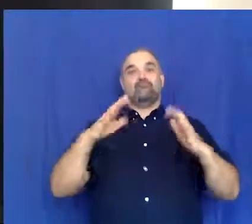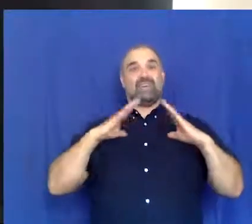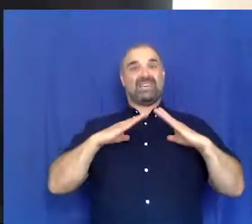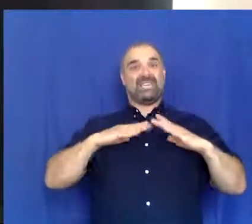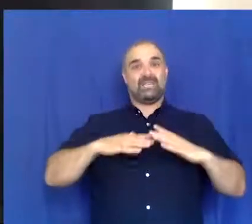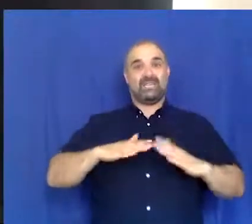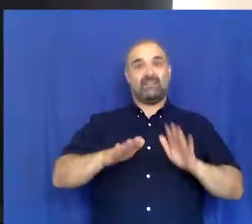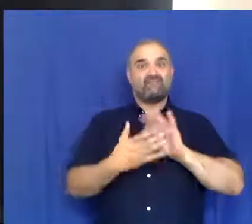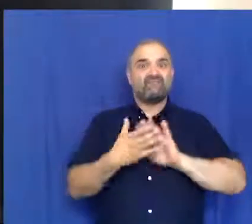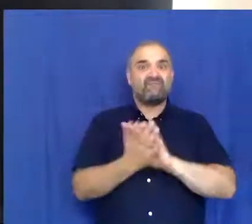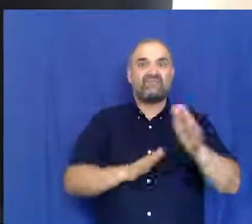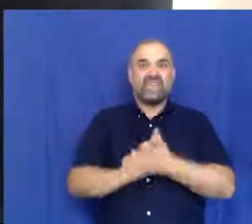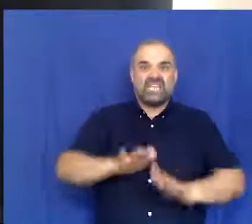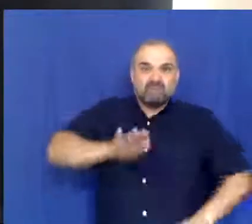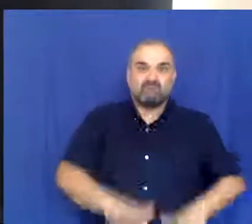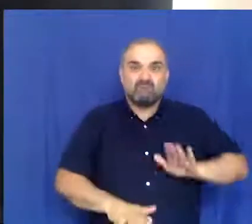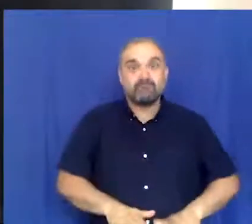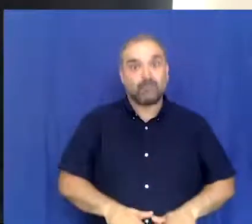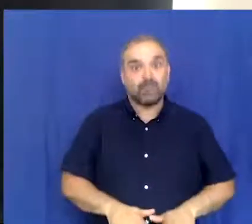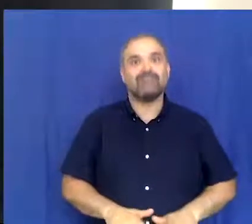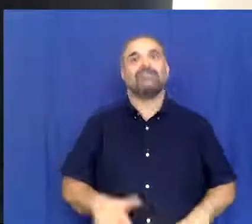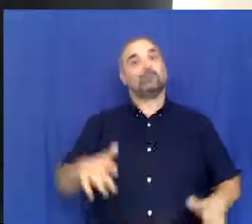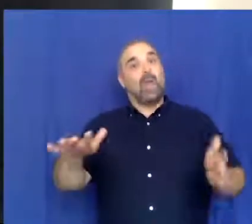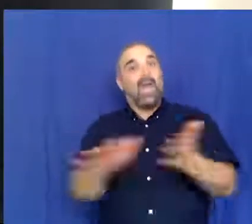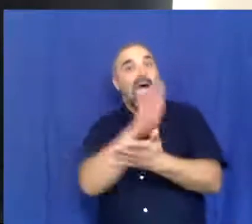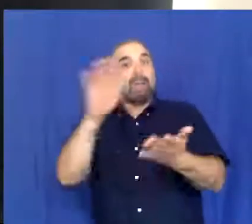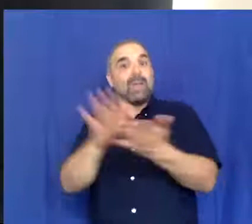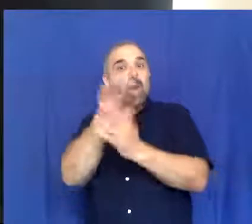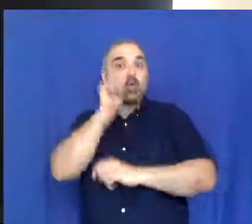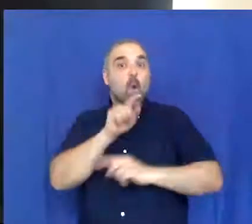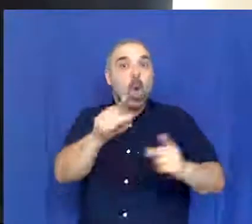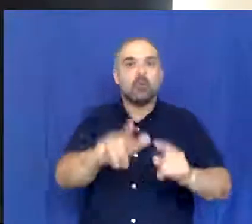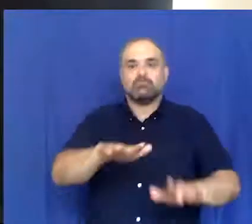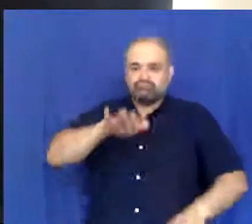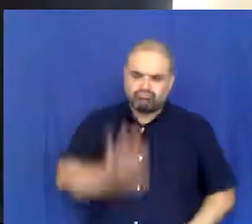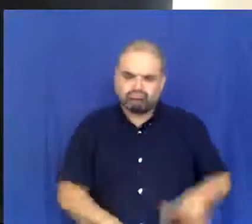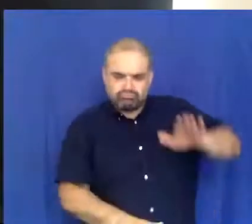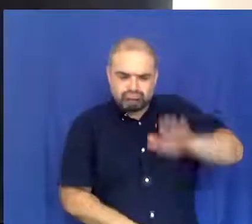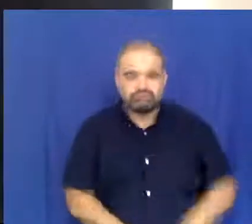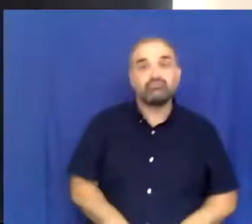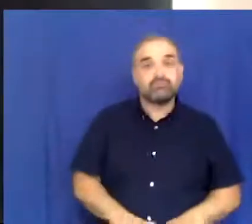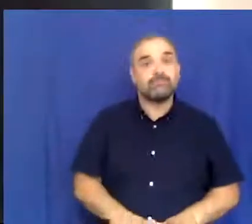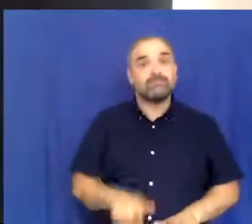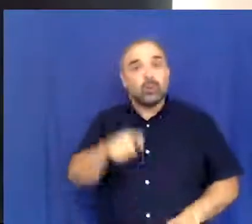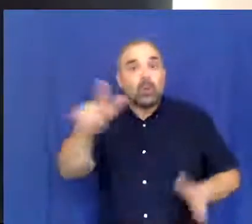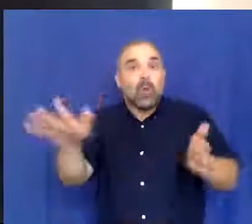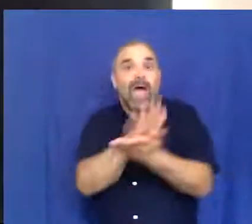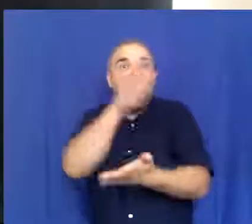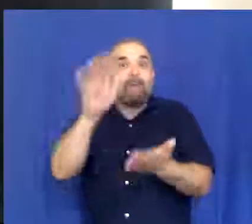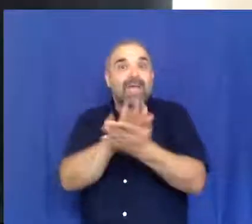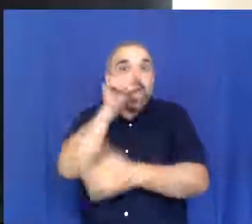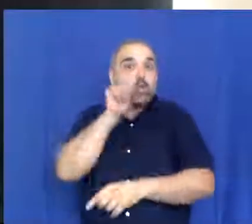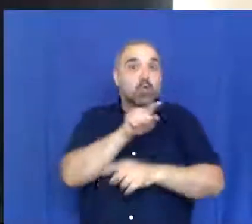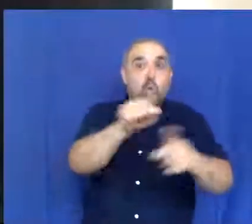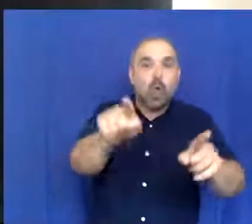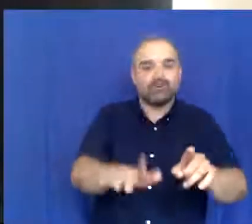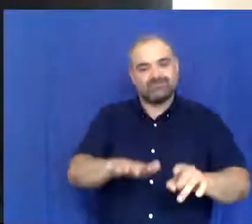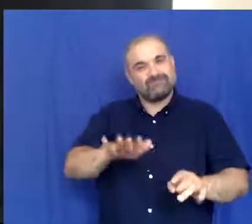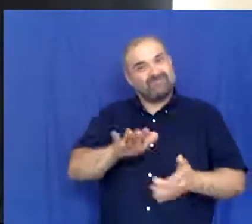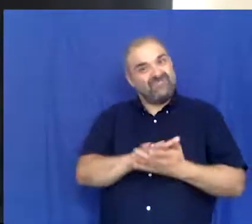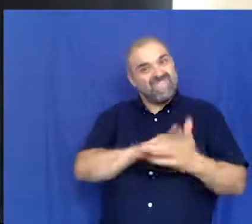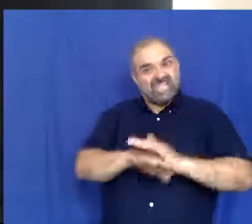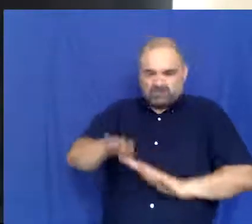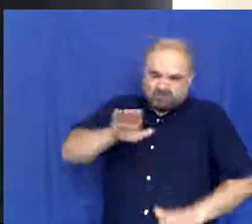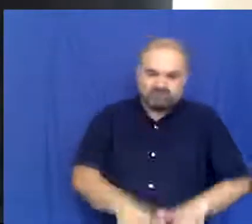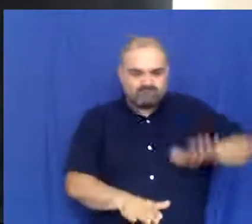Get ready to stamp your feet, here we go. If you're happy and you know it, stamp your feet. If you're